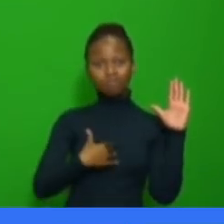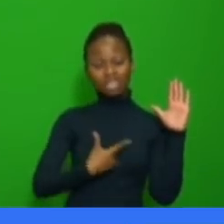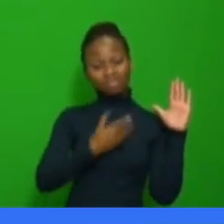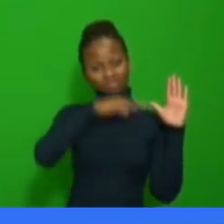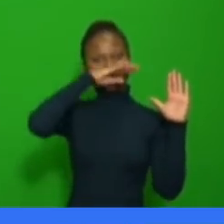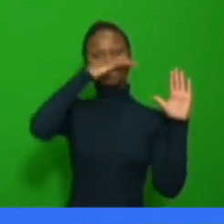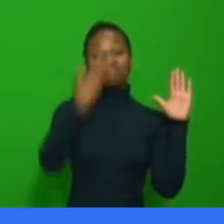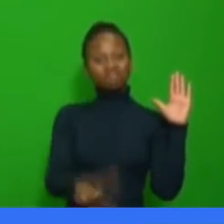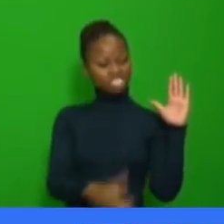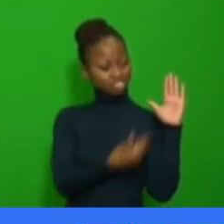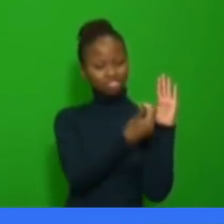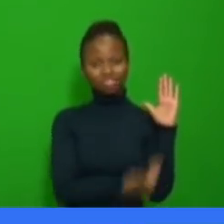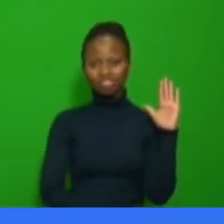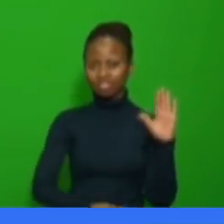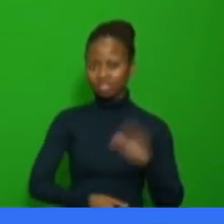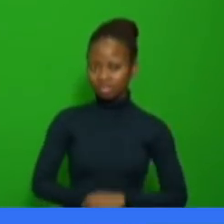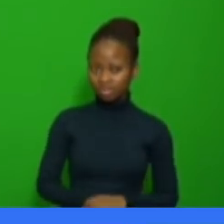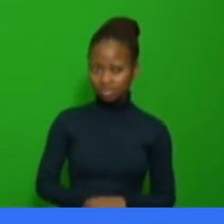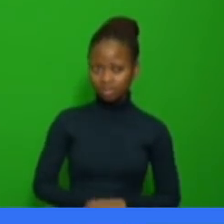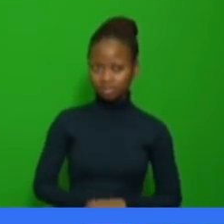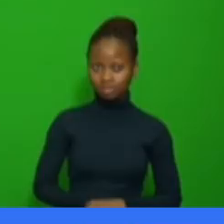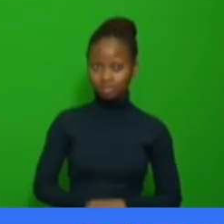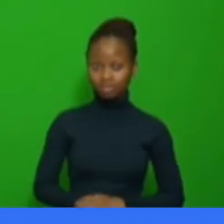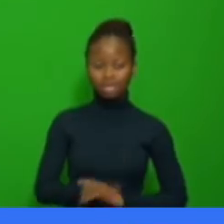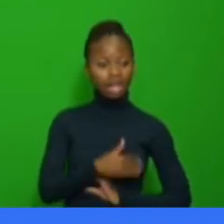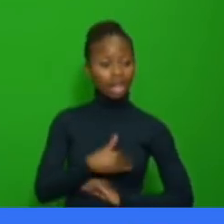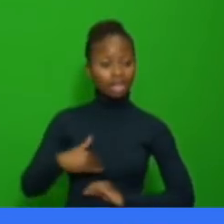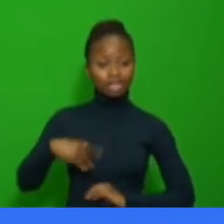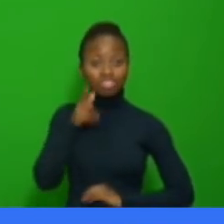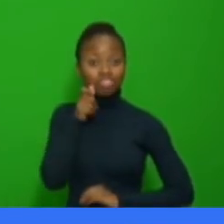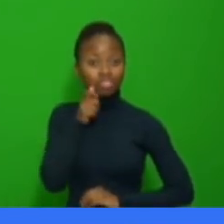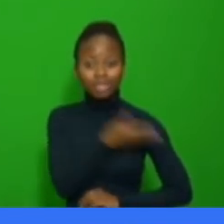South Africa. Ladies